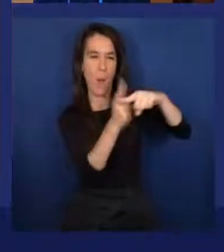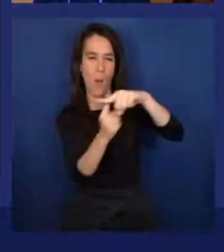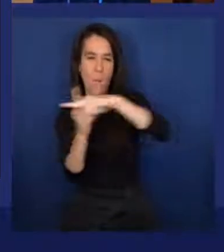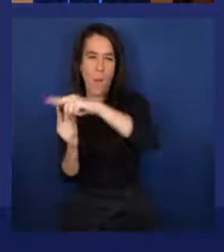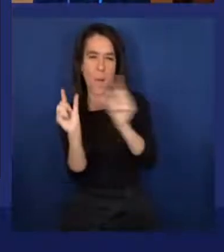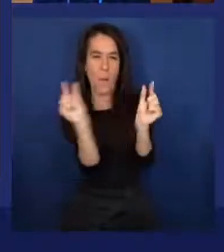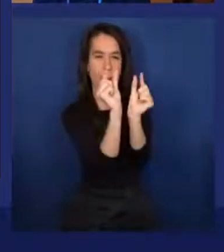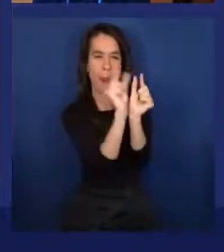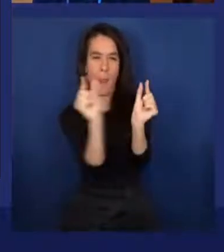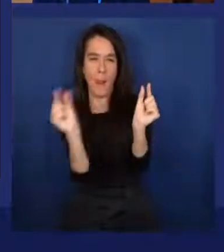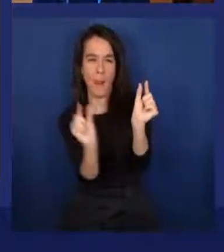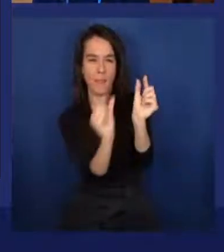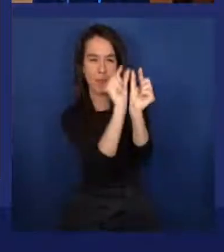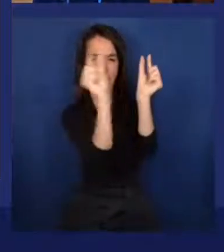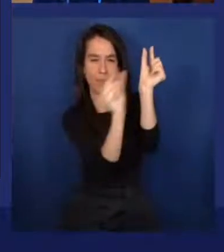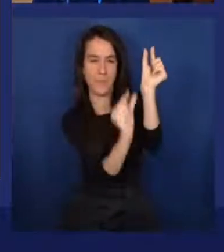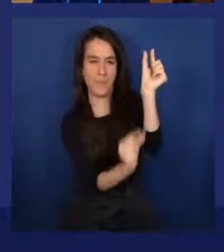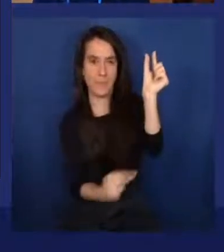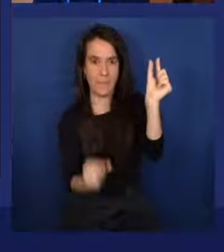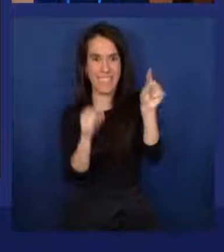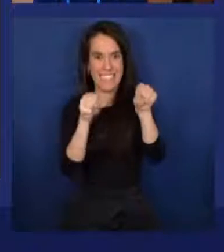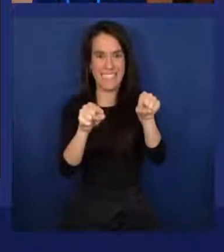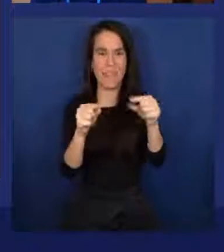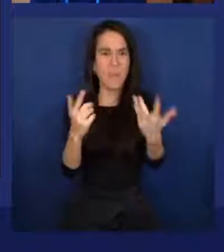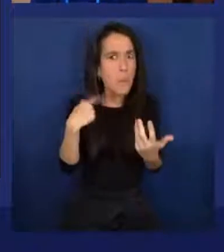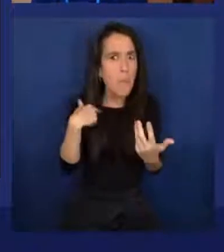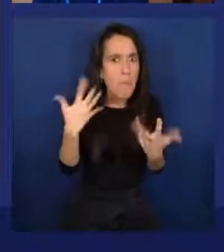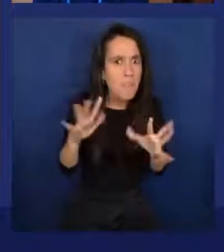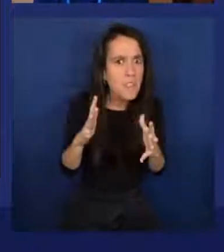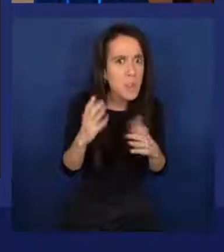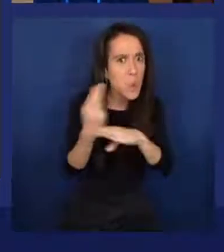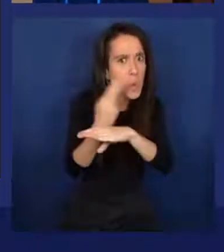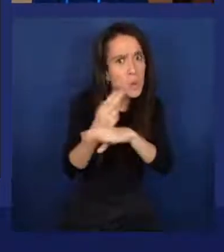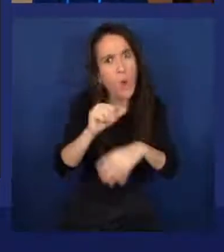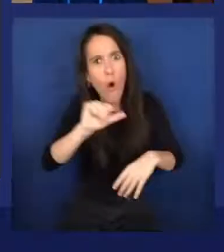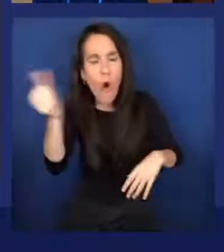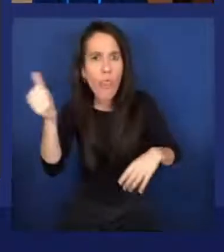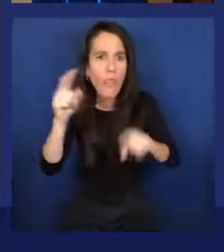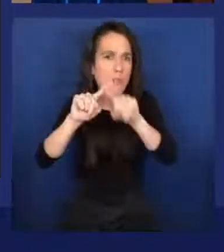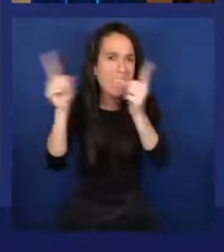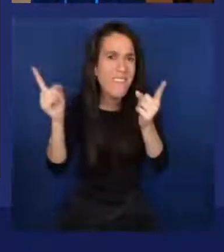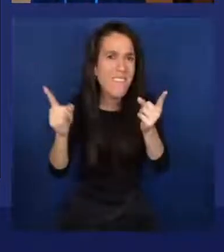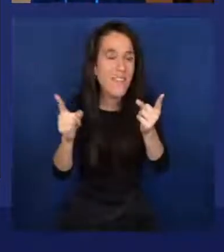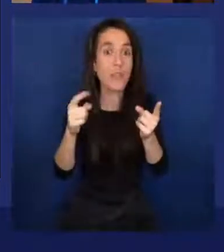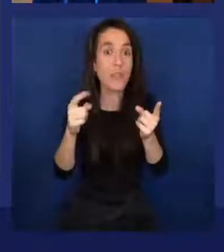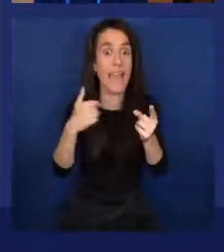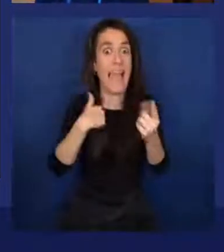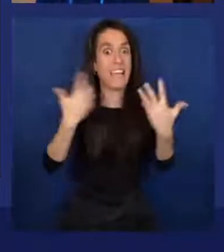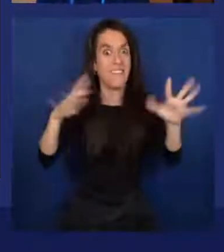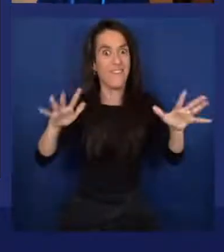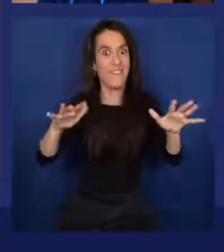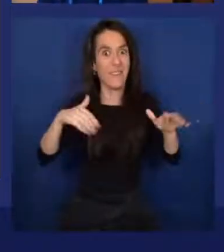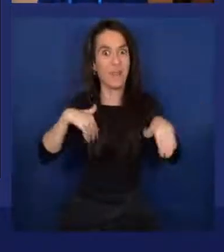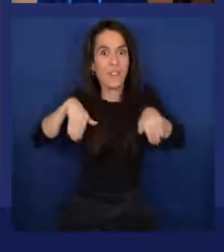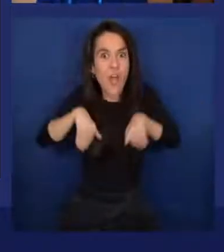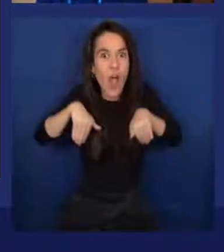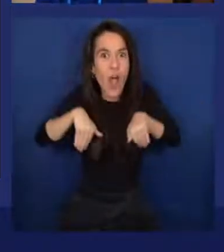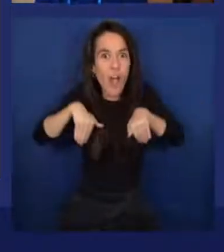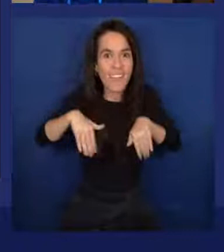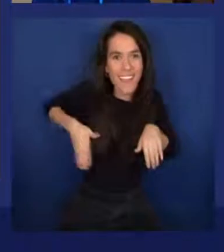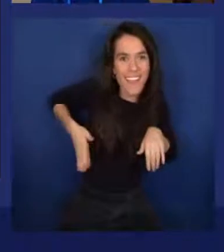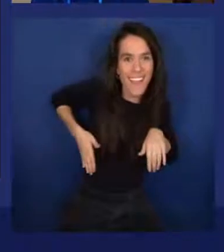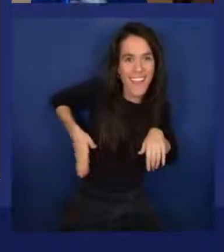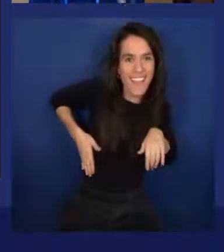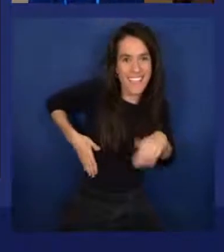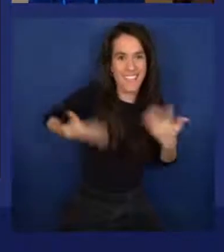or have any ideas on how people could use this? I really used it for dogs because the nice thing is that